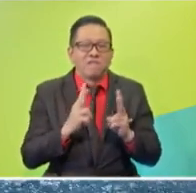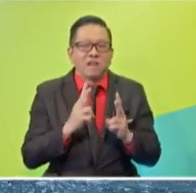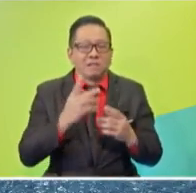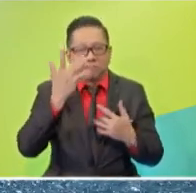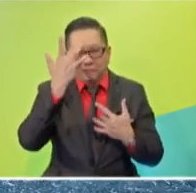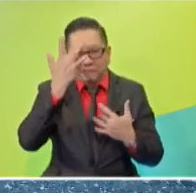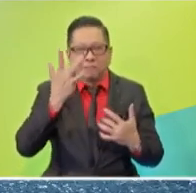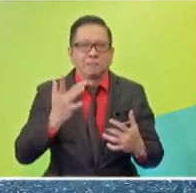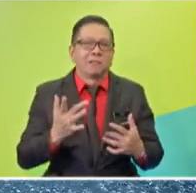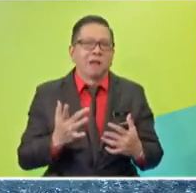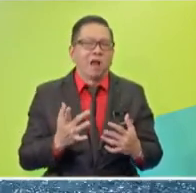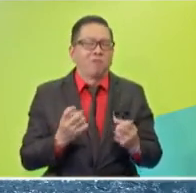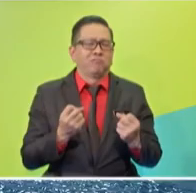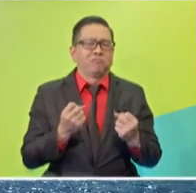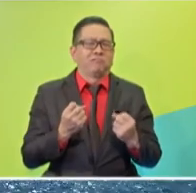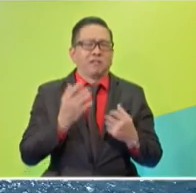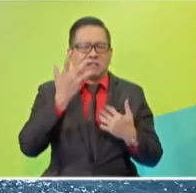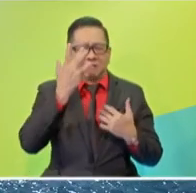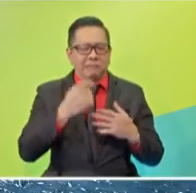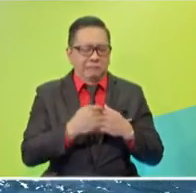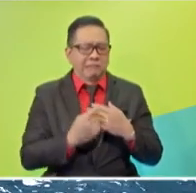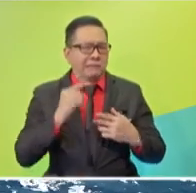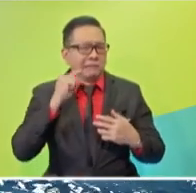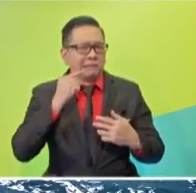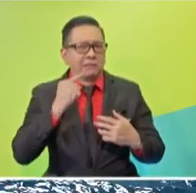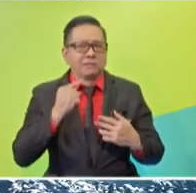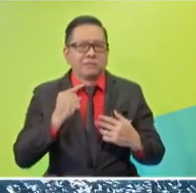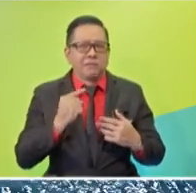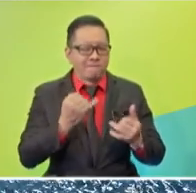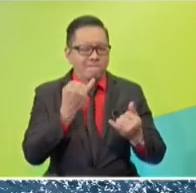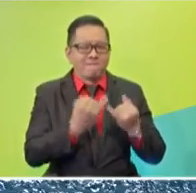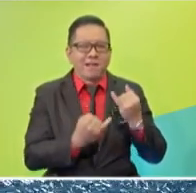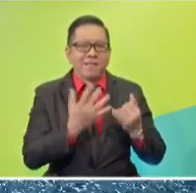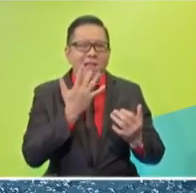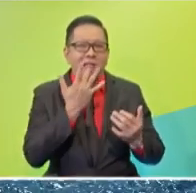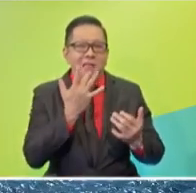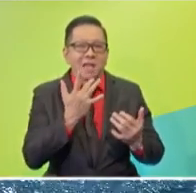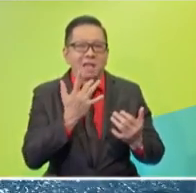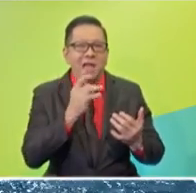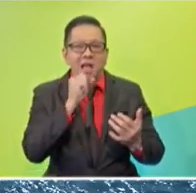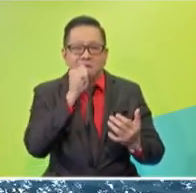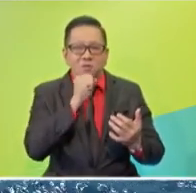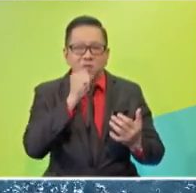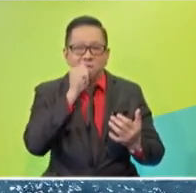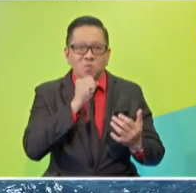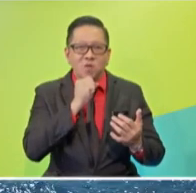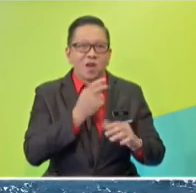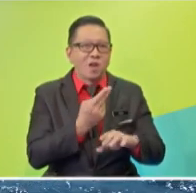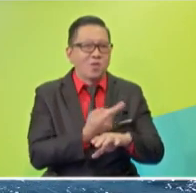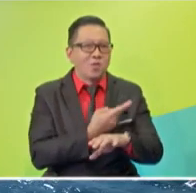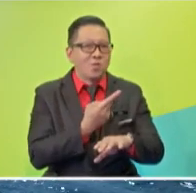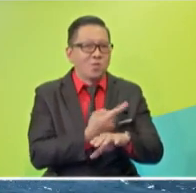headache. Ouch, it hurts. Finally, you taste the ice cream. I use a gold